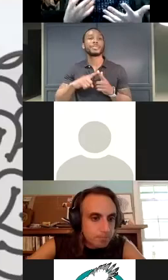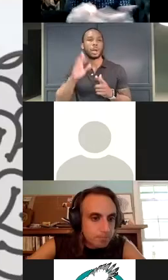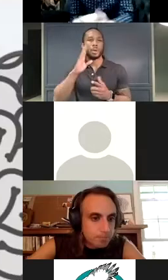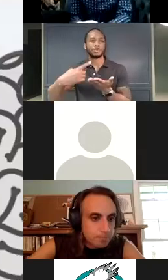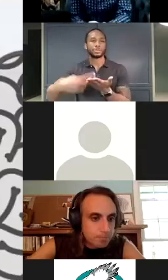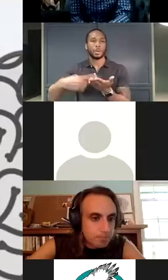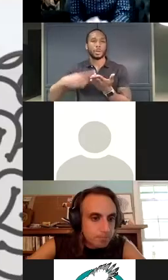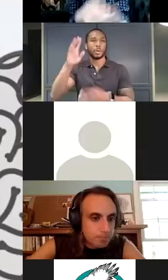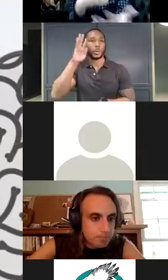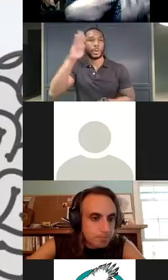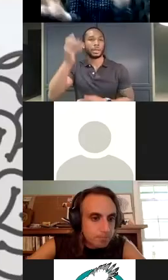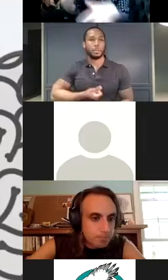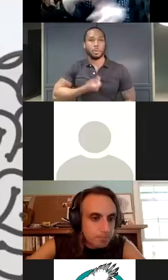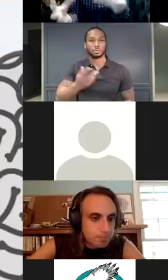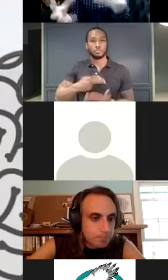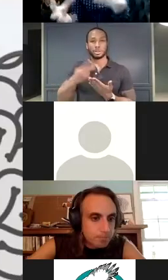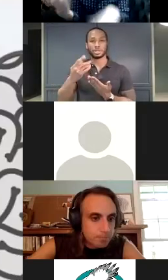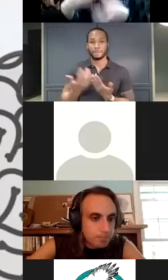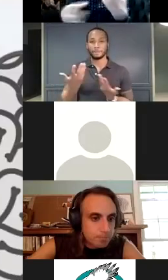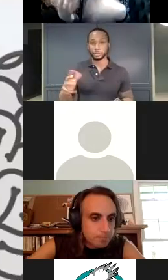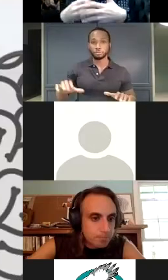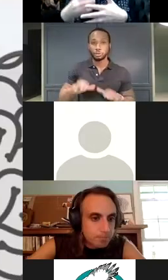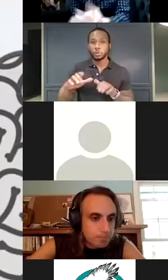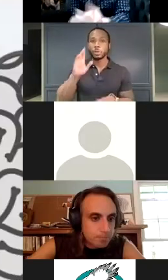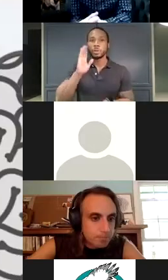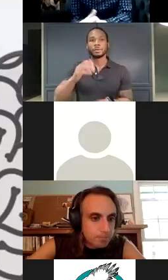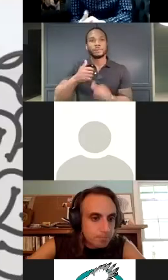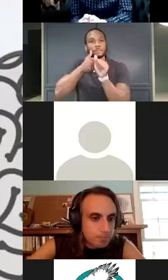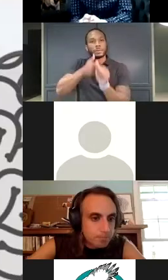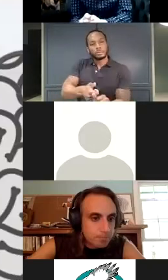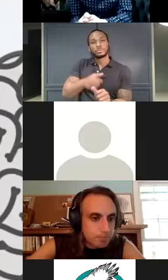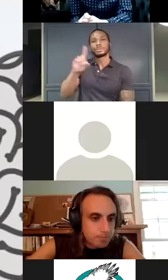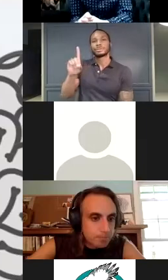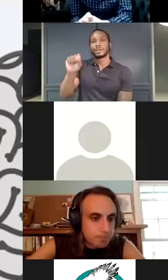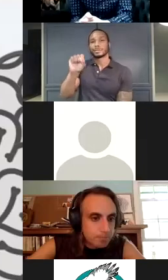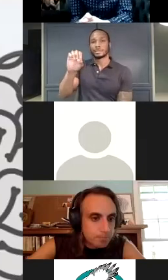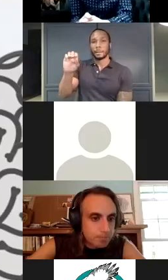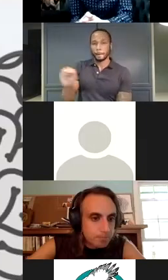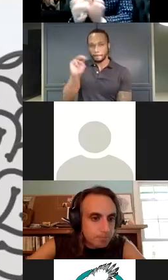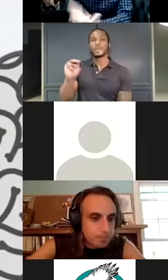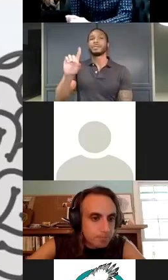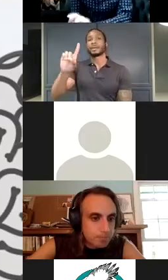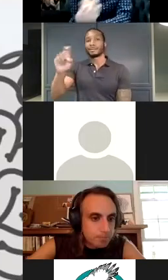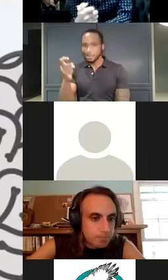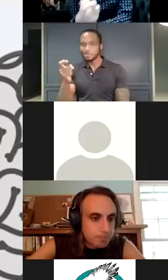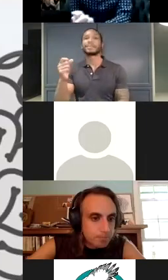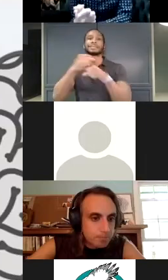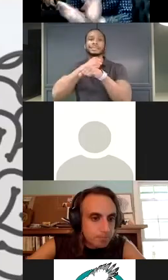poetry project I've done that kind of tracks the DSM, the Diagnostic and Statistical Manual, over